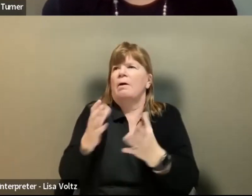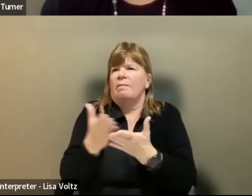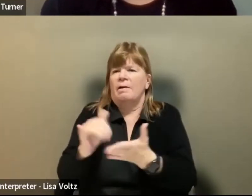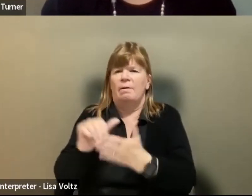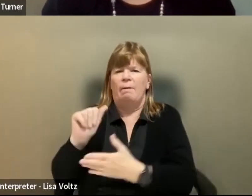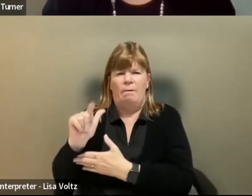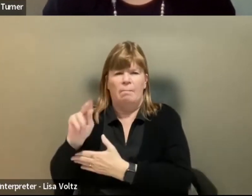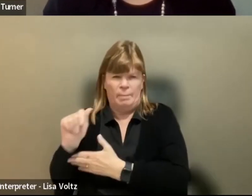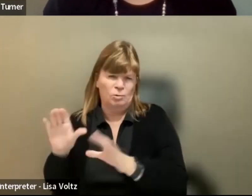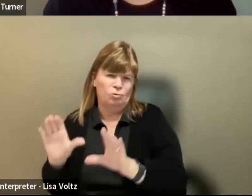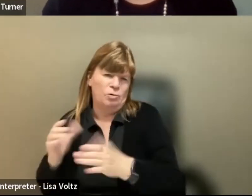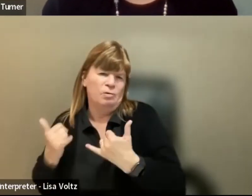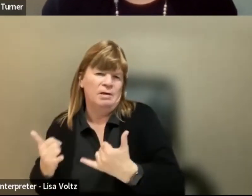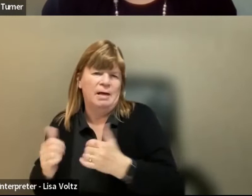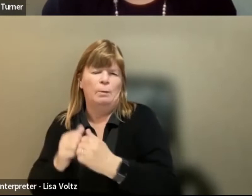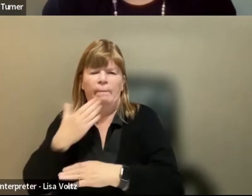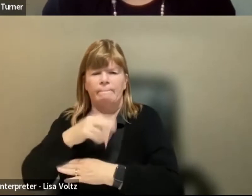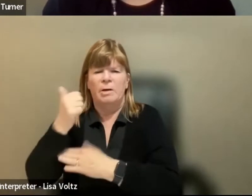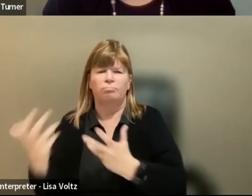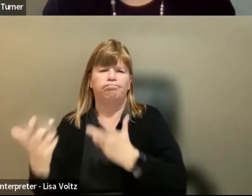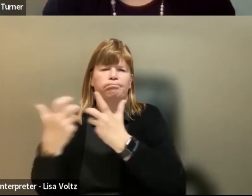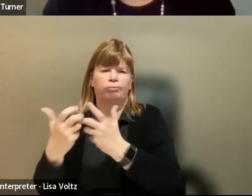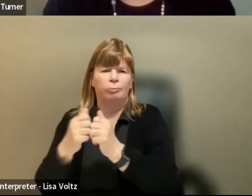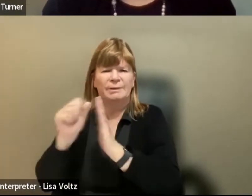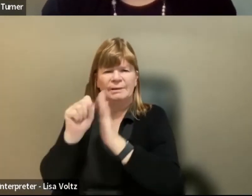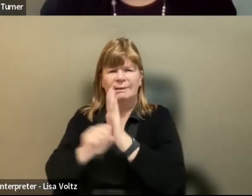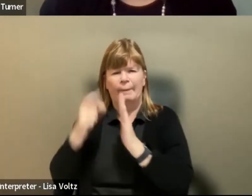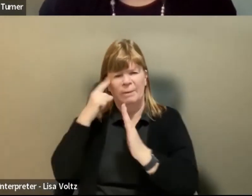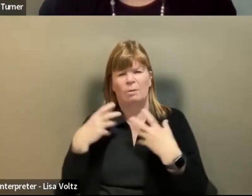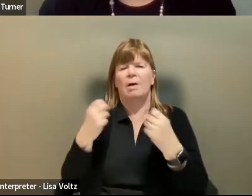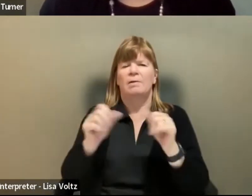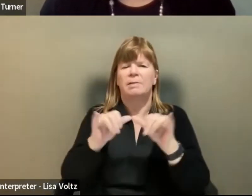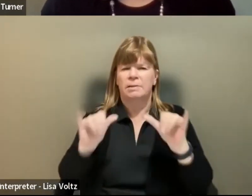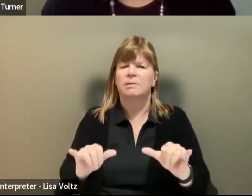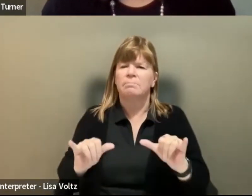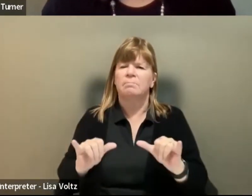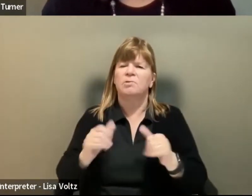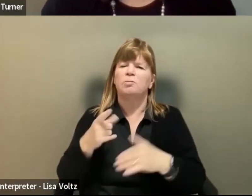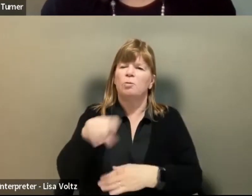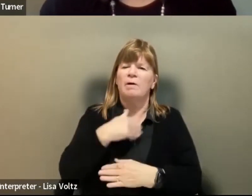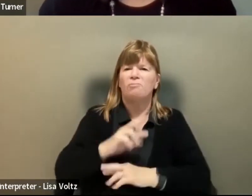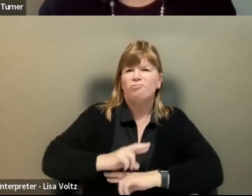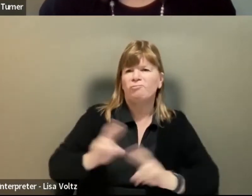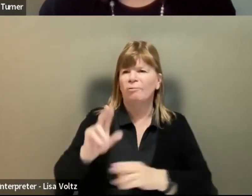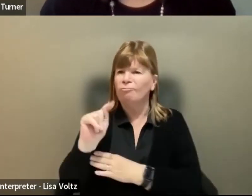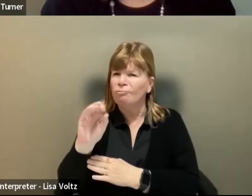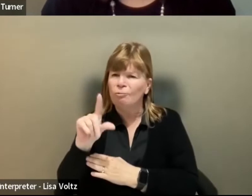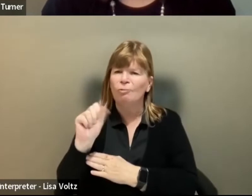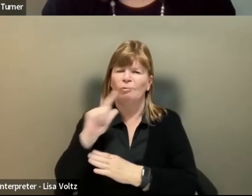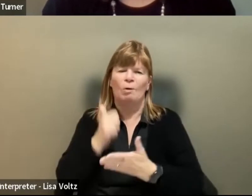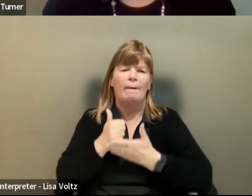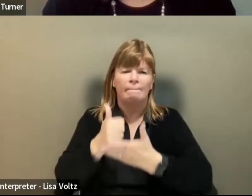Alabama is doing with better partnering with state mental health systems to bring you guys the tools that will help you